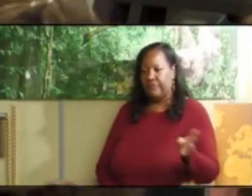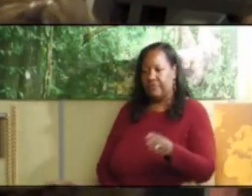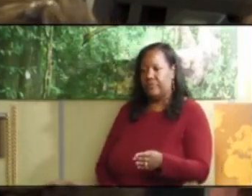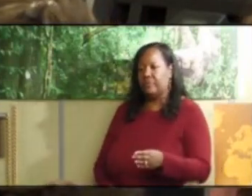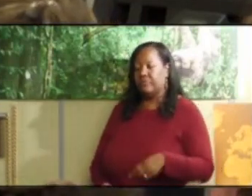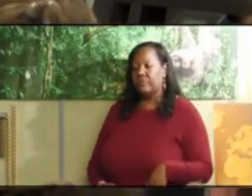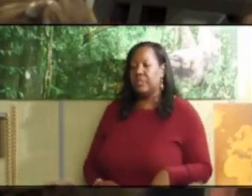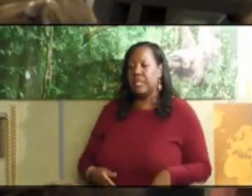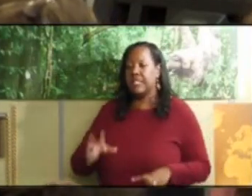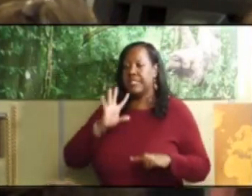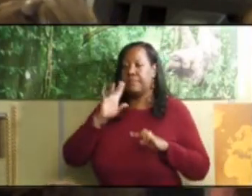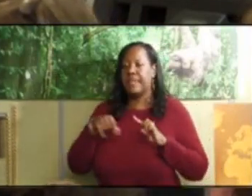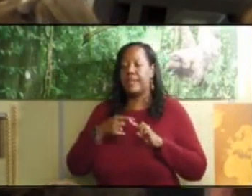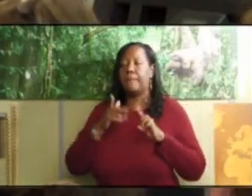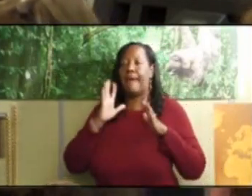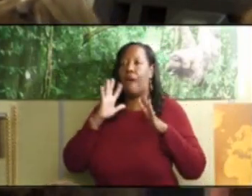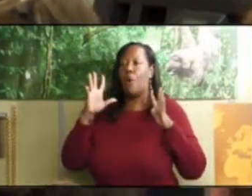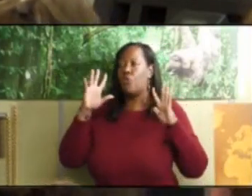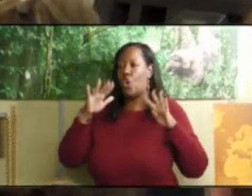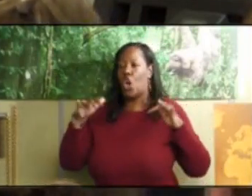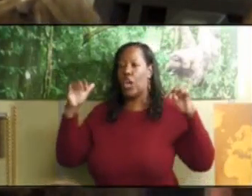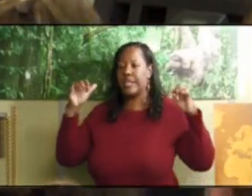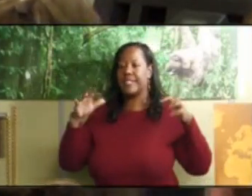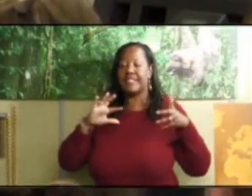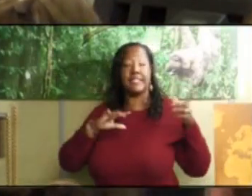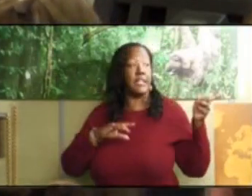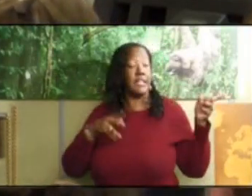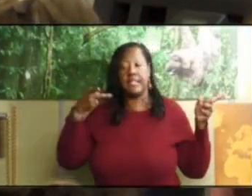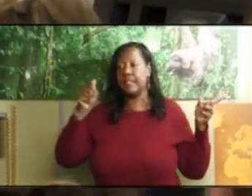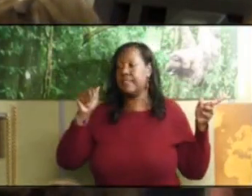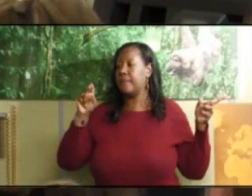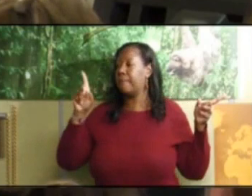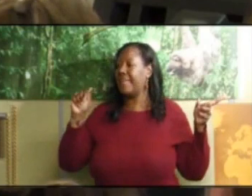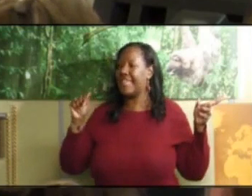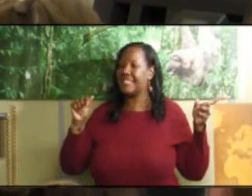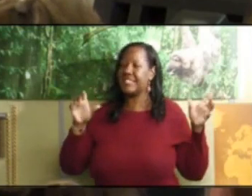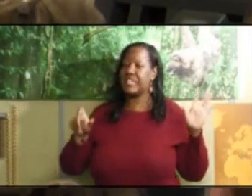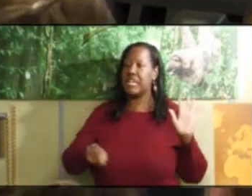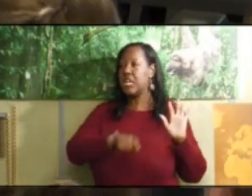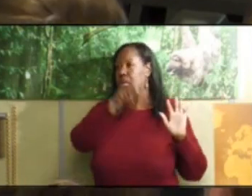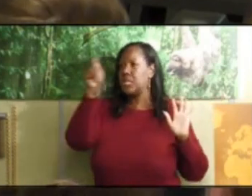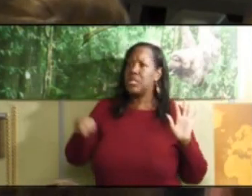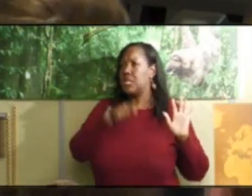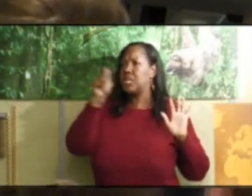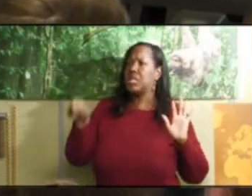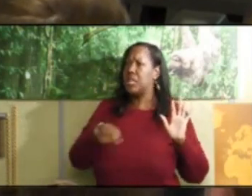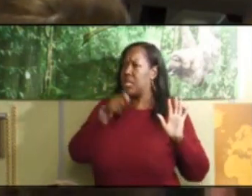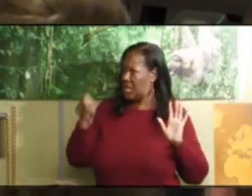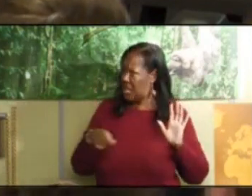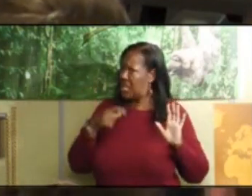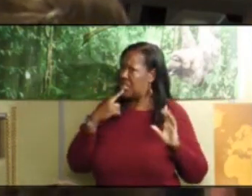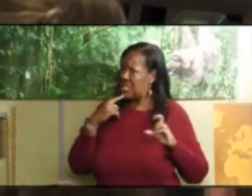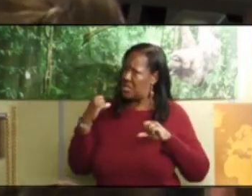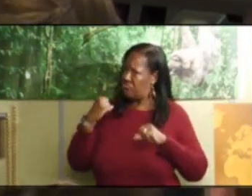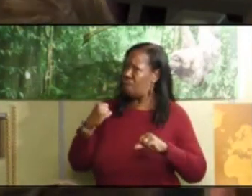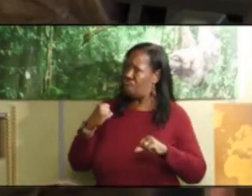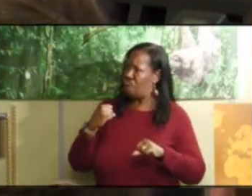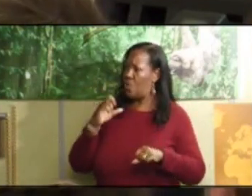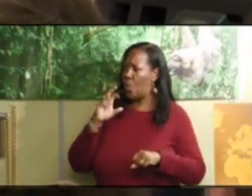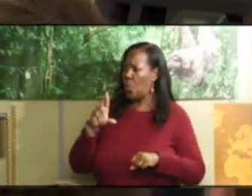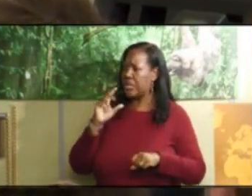Speaking of audiences, I'm wondering, how did that Panda Maze hold up with all the 9-year-olds who like to spin it? And just have you had any